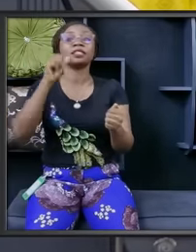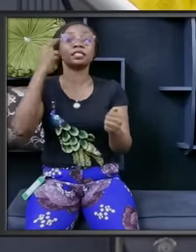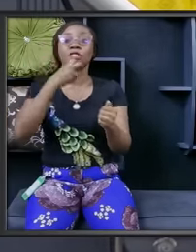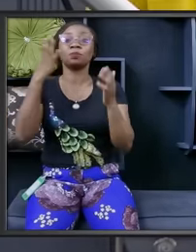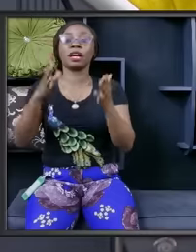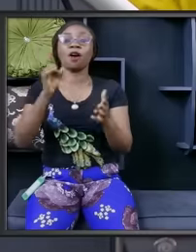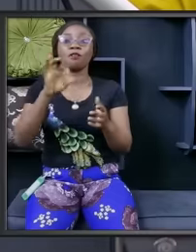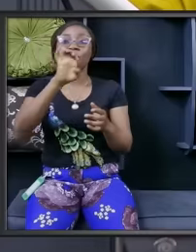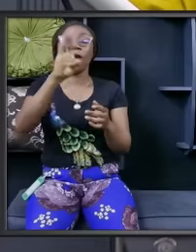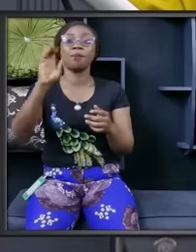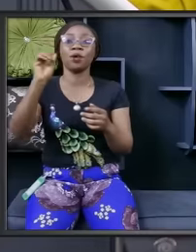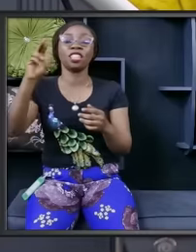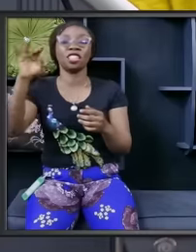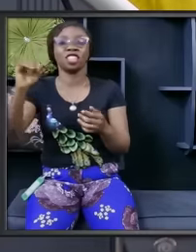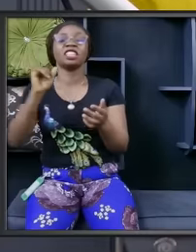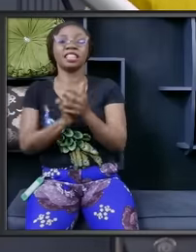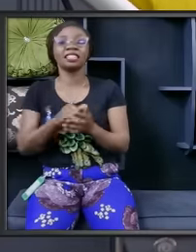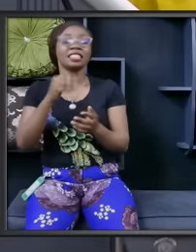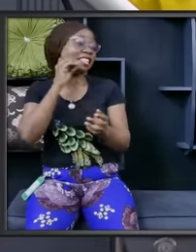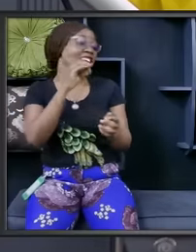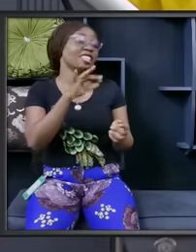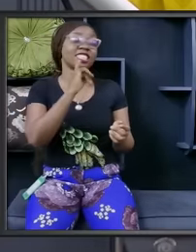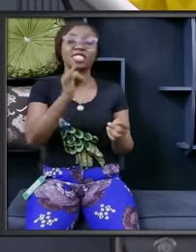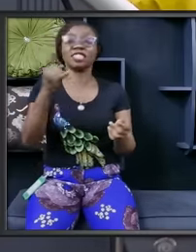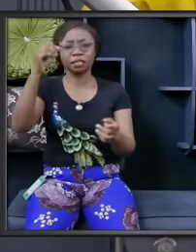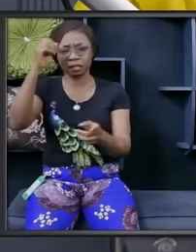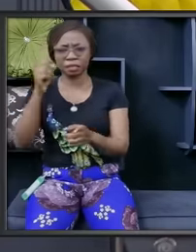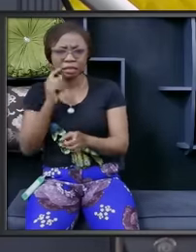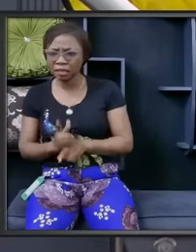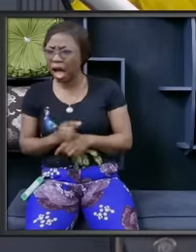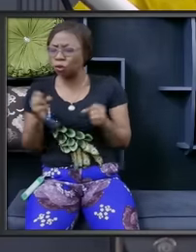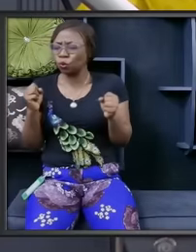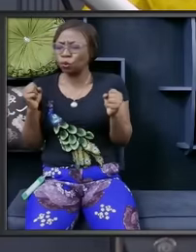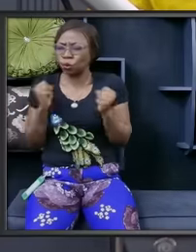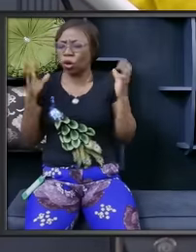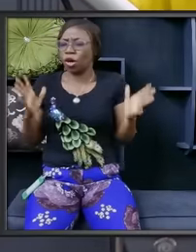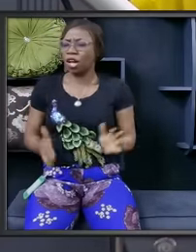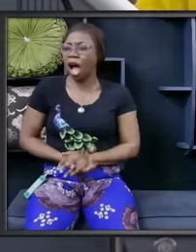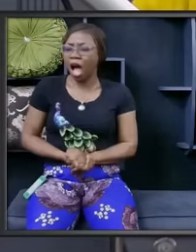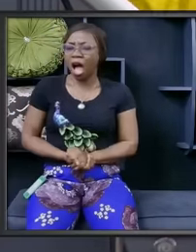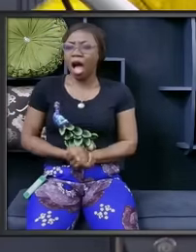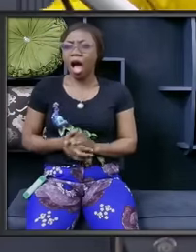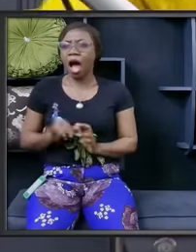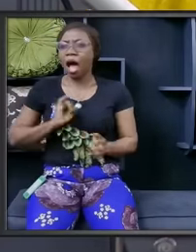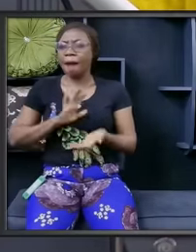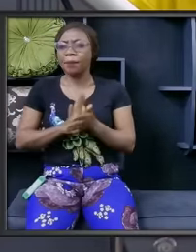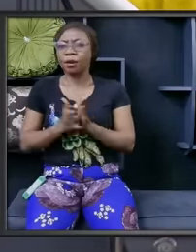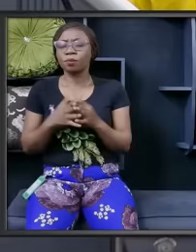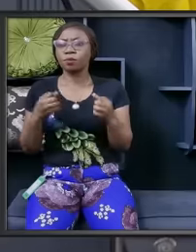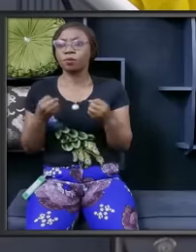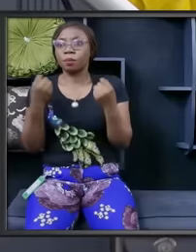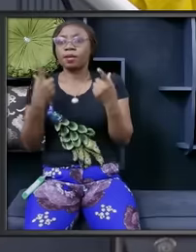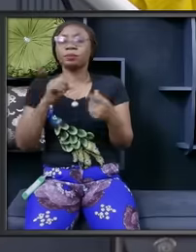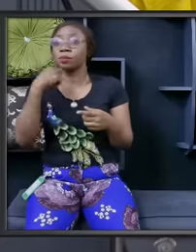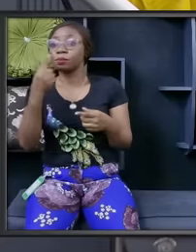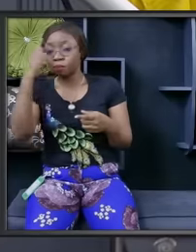time. Now the girl. Now the sister. I can't shock. Now that one can't shock me. Not even the thing. How you take notes in the girl? Because in the third,